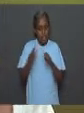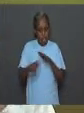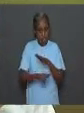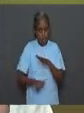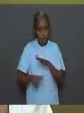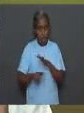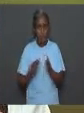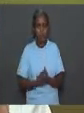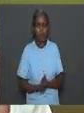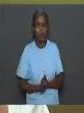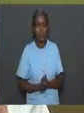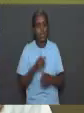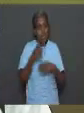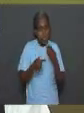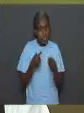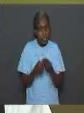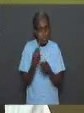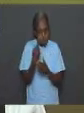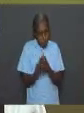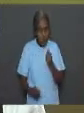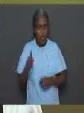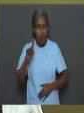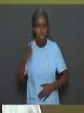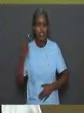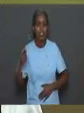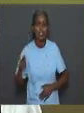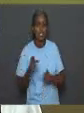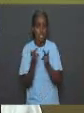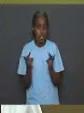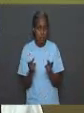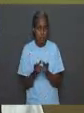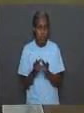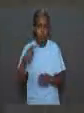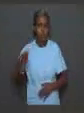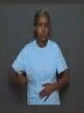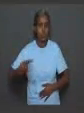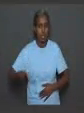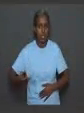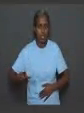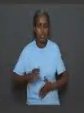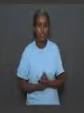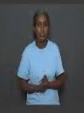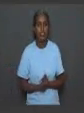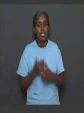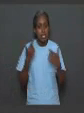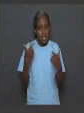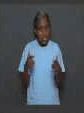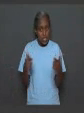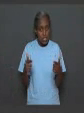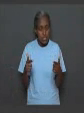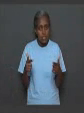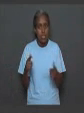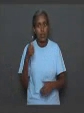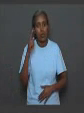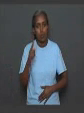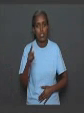Since there is only one green space on the wheel, the chances are 1